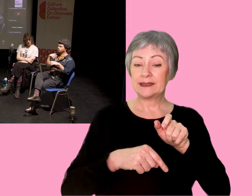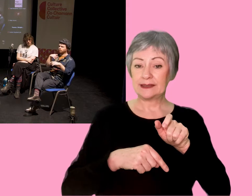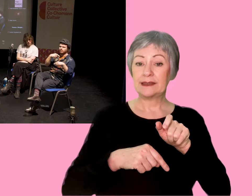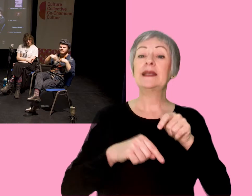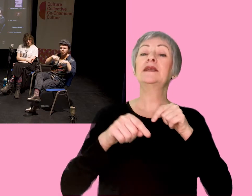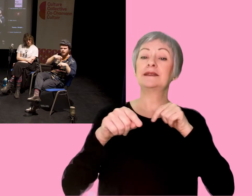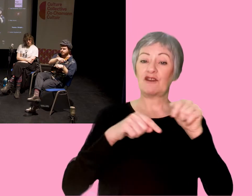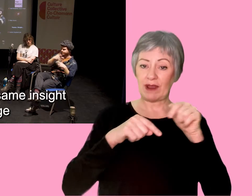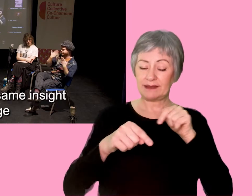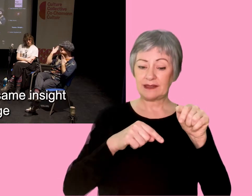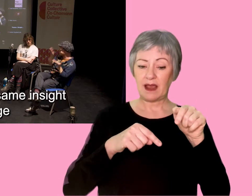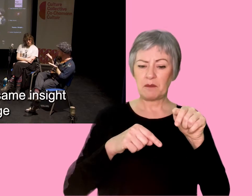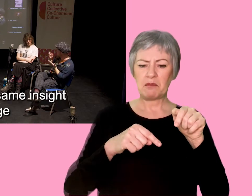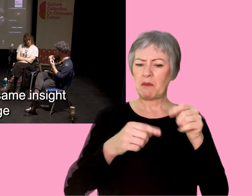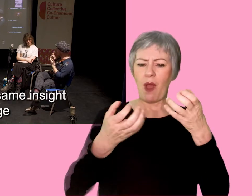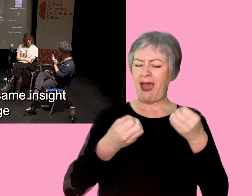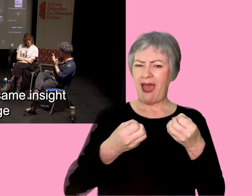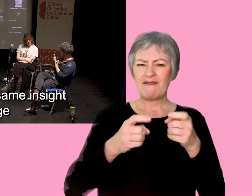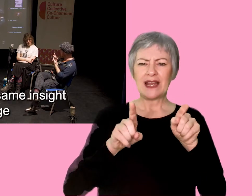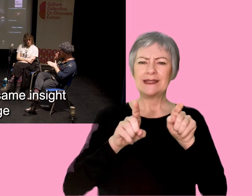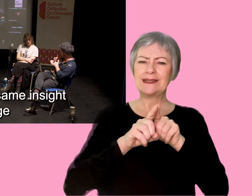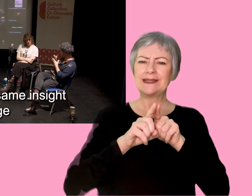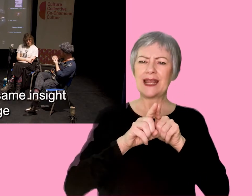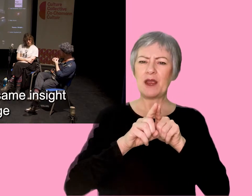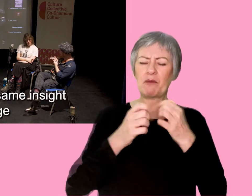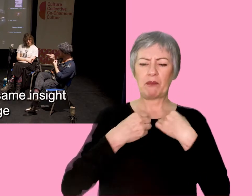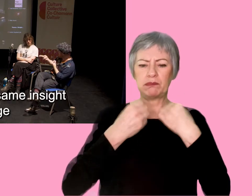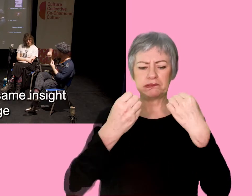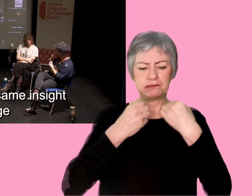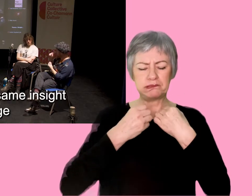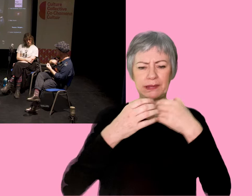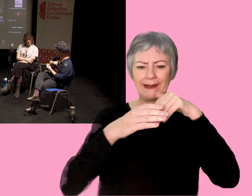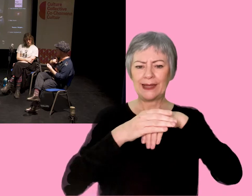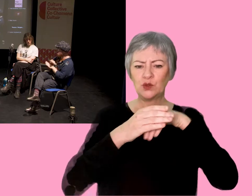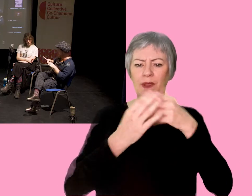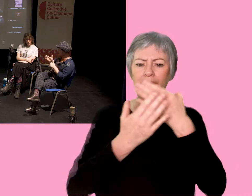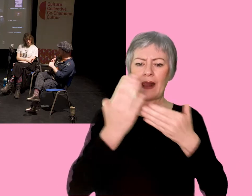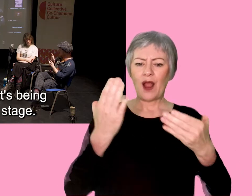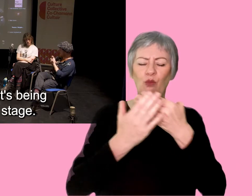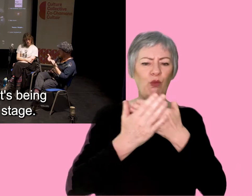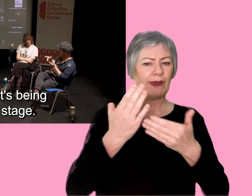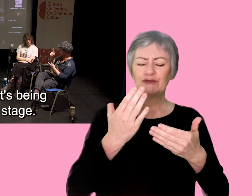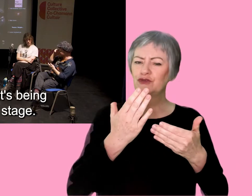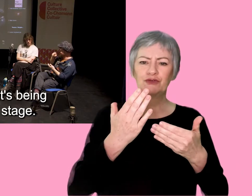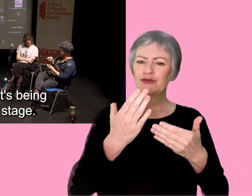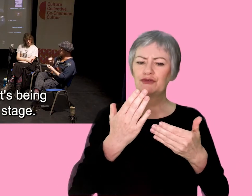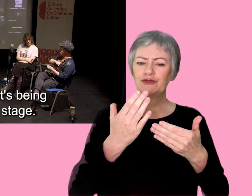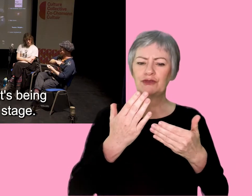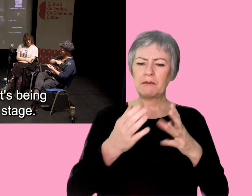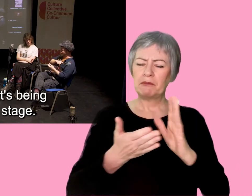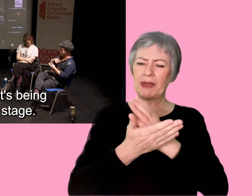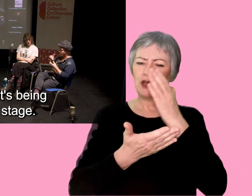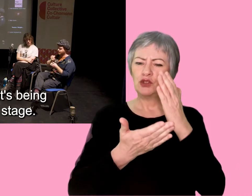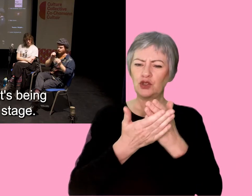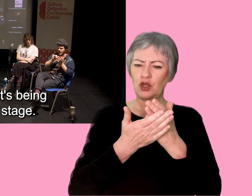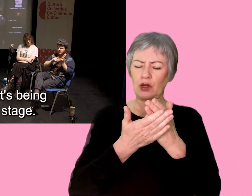director. And they don't have that same insight into the language and making sure that it's